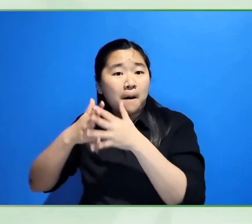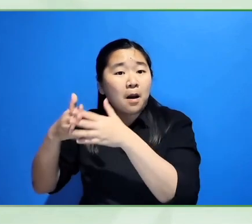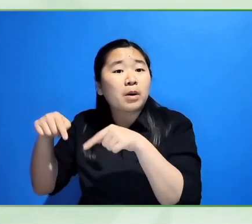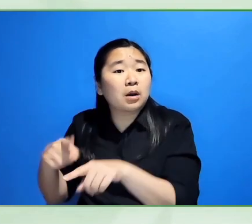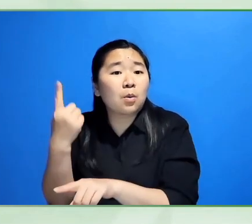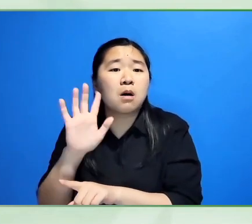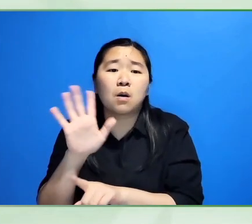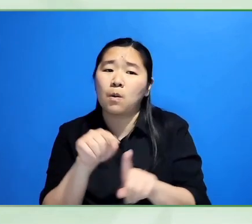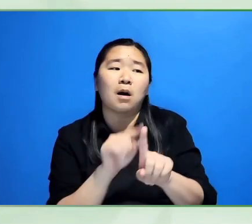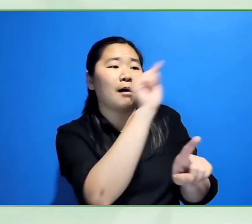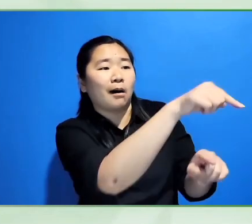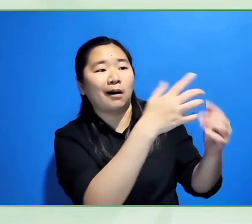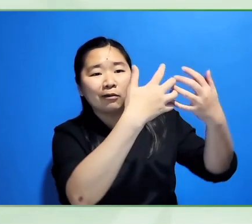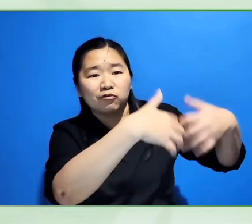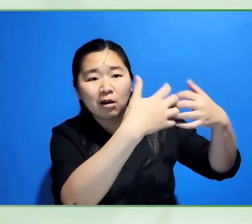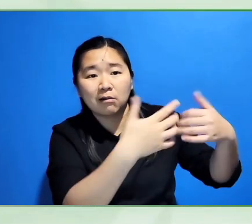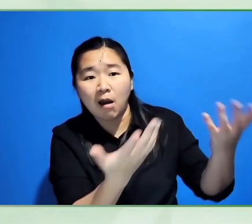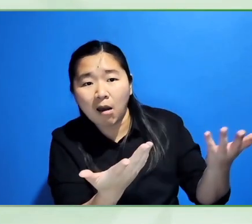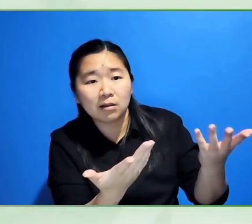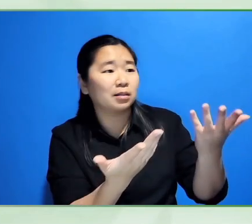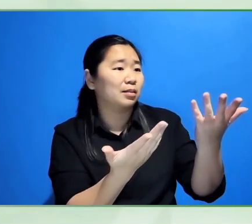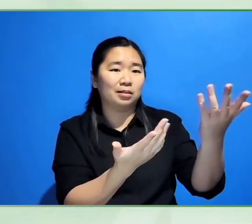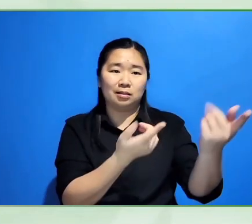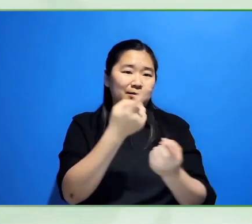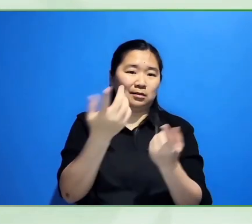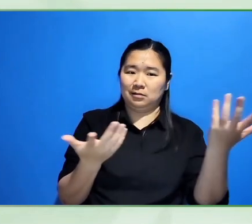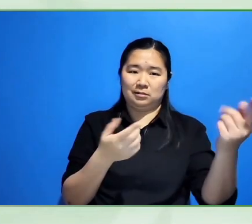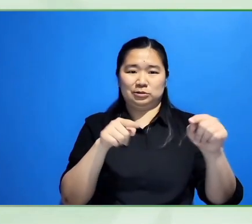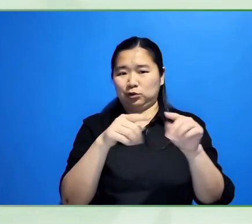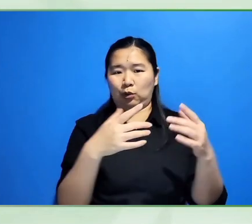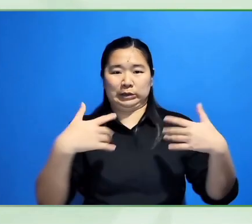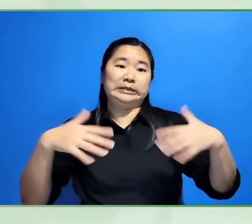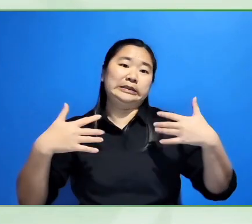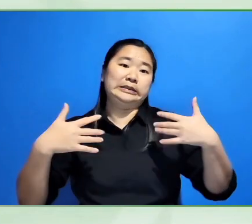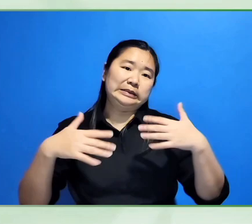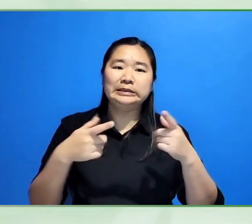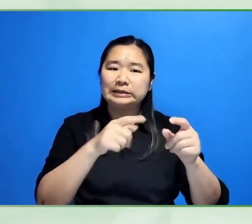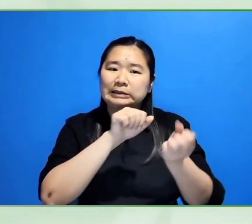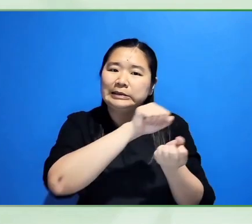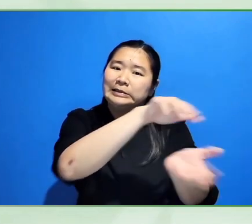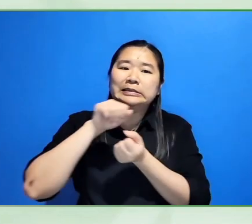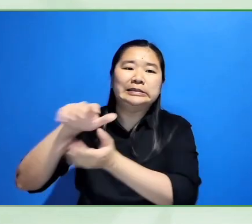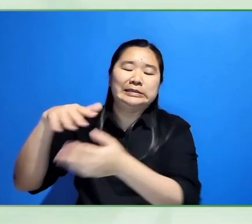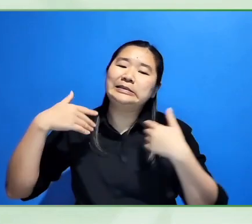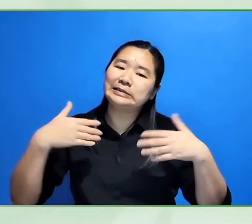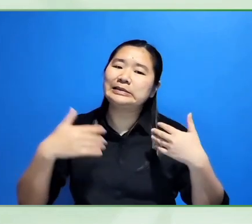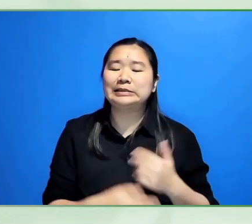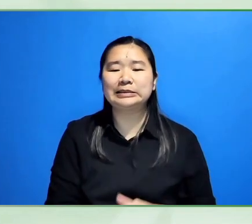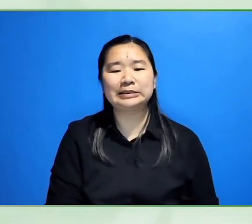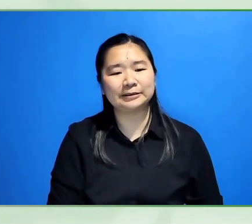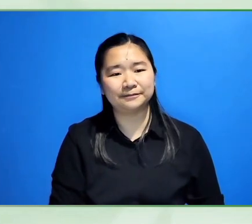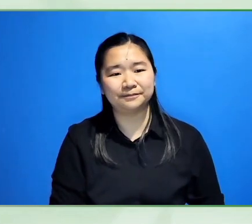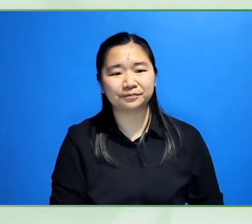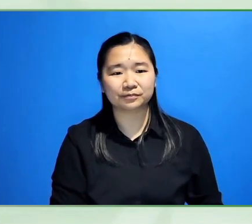and I had, a $10,000 knee and I used it for 1 week and realized, this isn't the right knee for me, I can't return it to